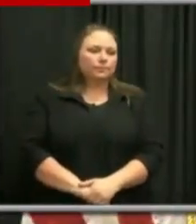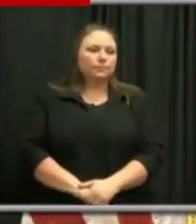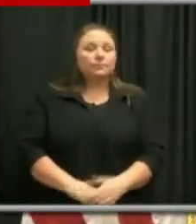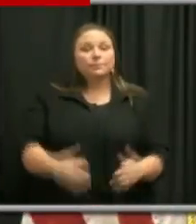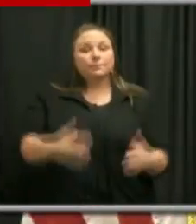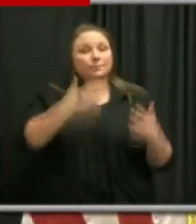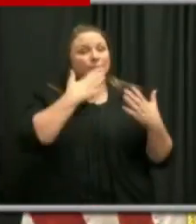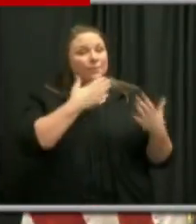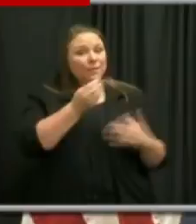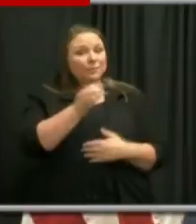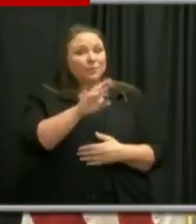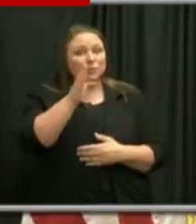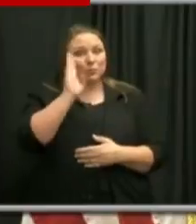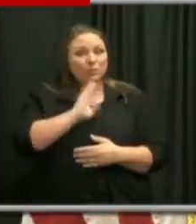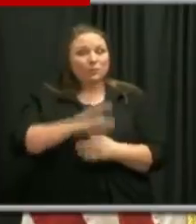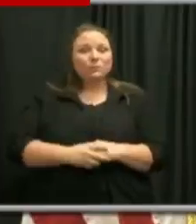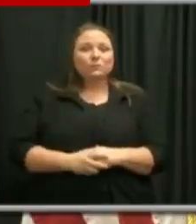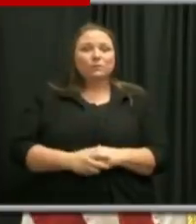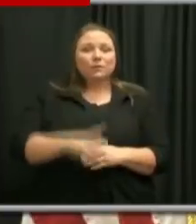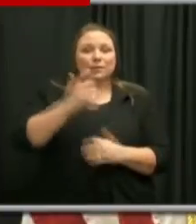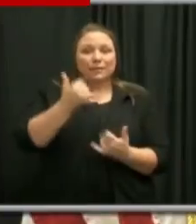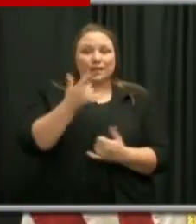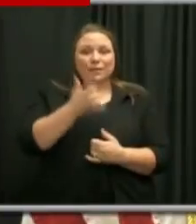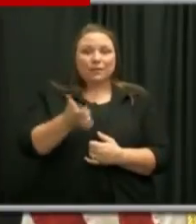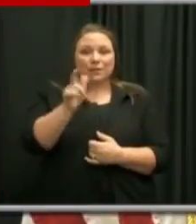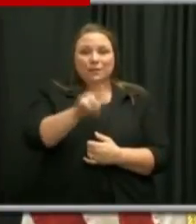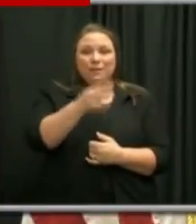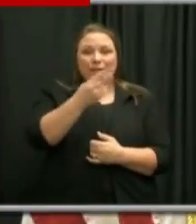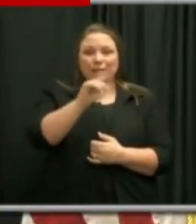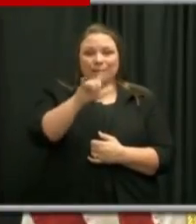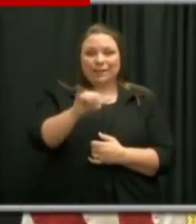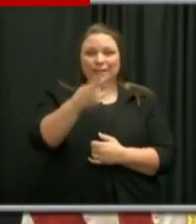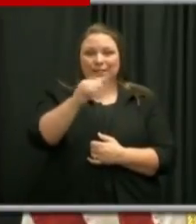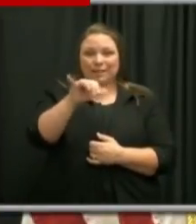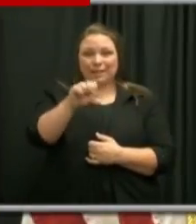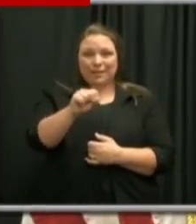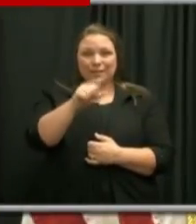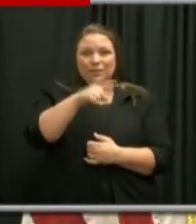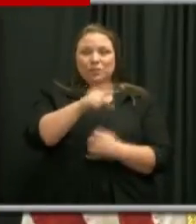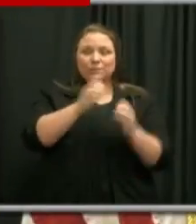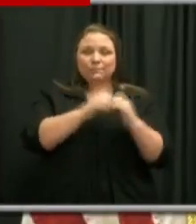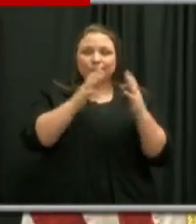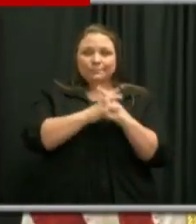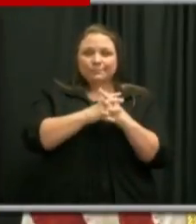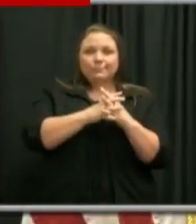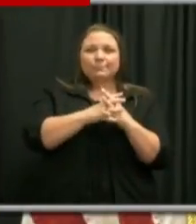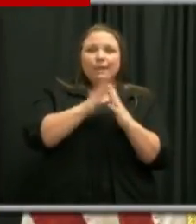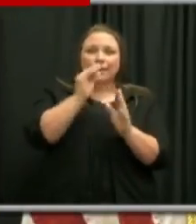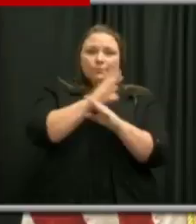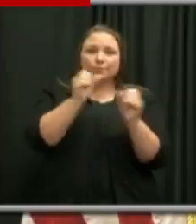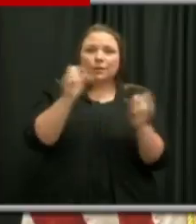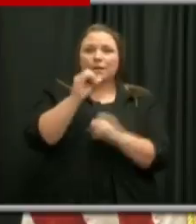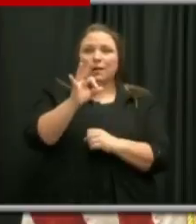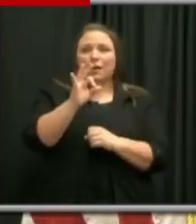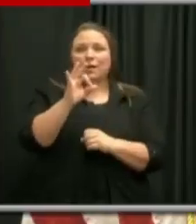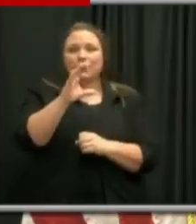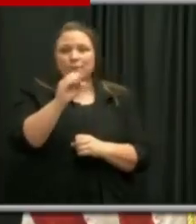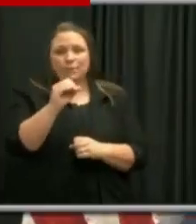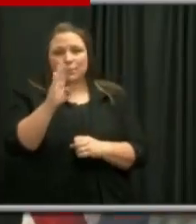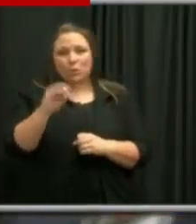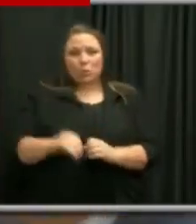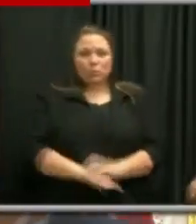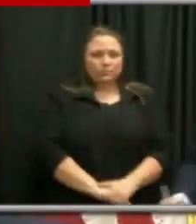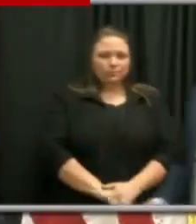Thank you, Mr. Brown. I'd now like to turn it over to Hallie Hayes, co-founder and CEO at FOHBOH.